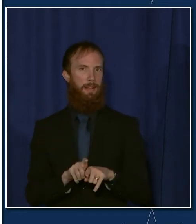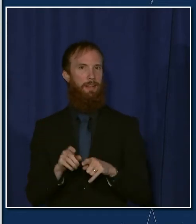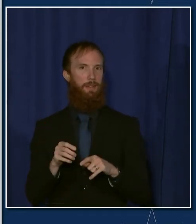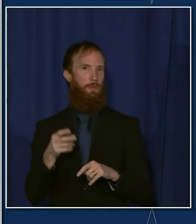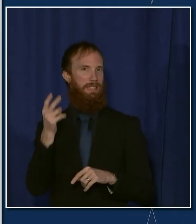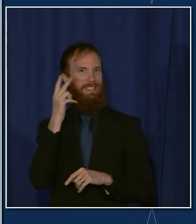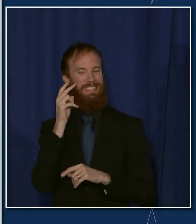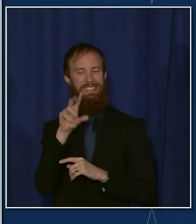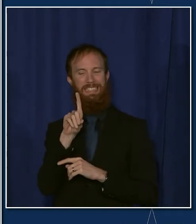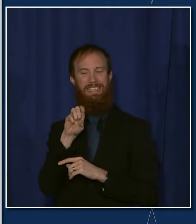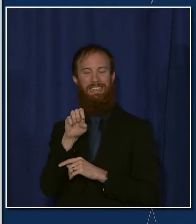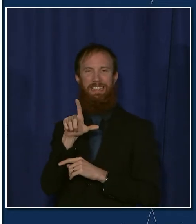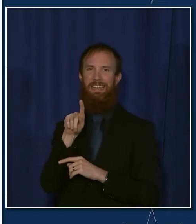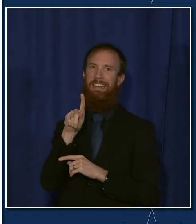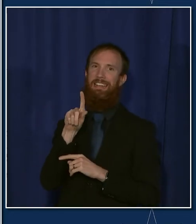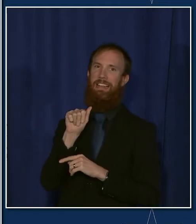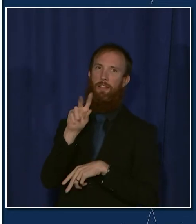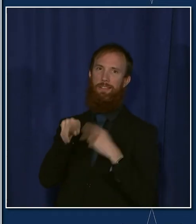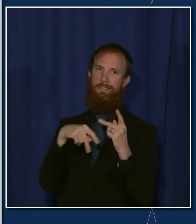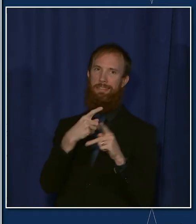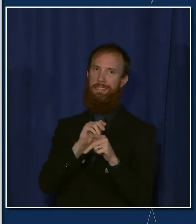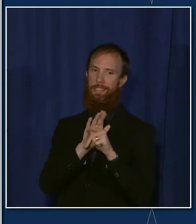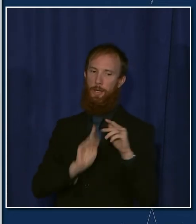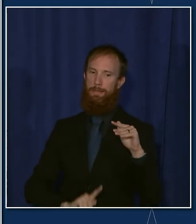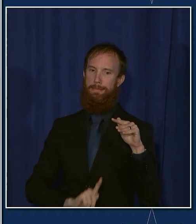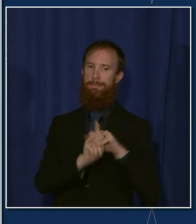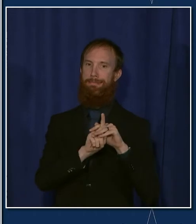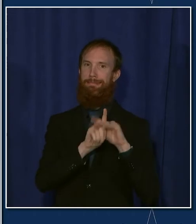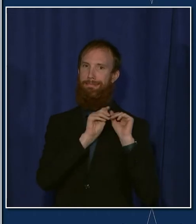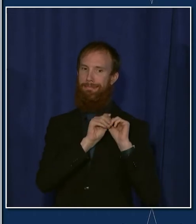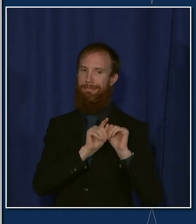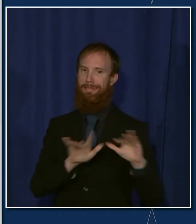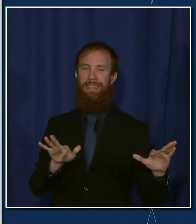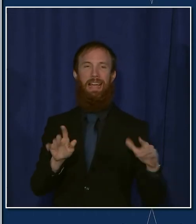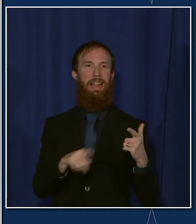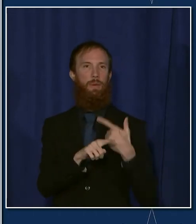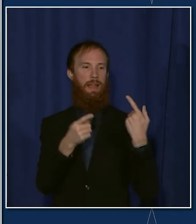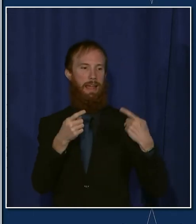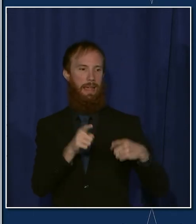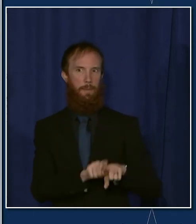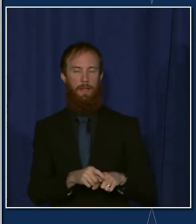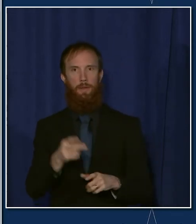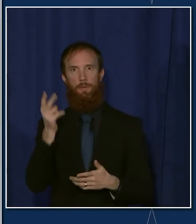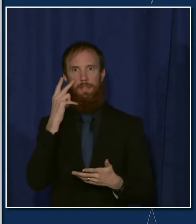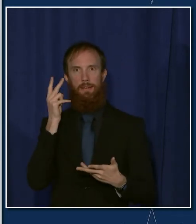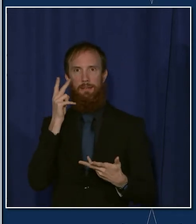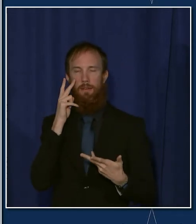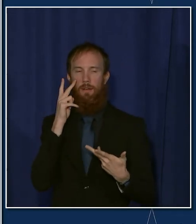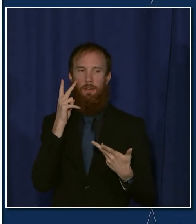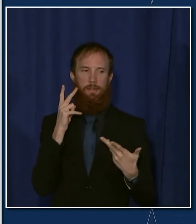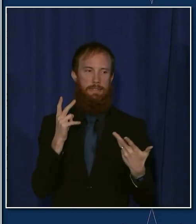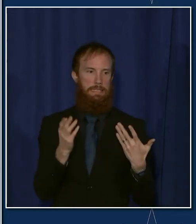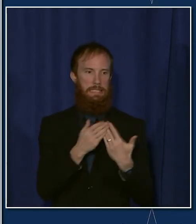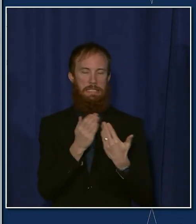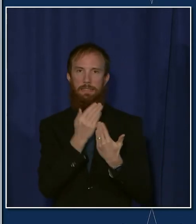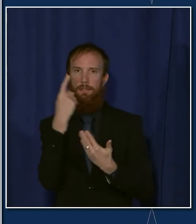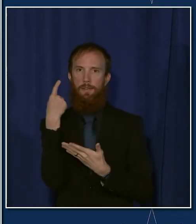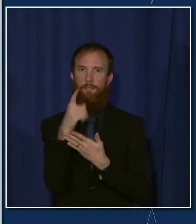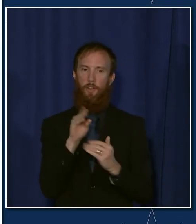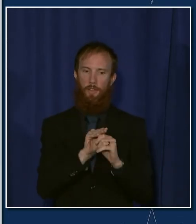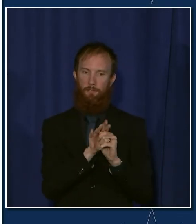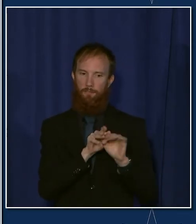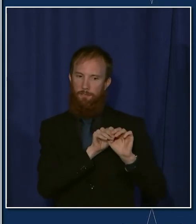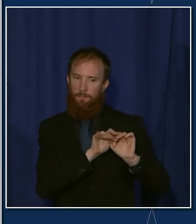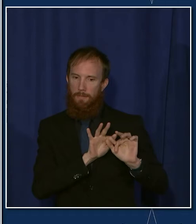really, with the emergence of the Delta variant, we saw so much more ability for this virus to spread